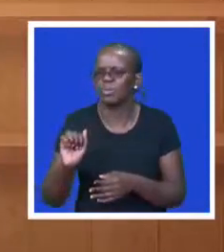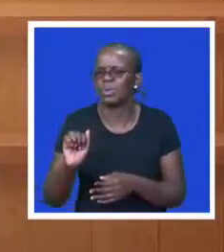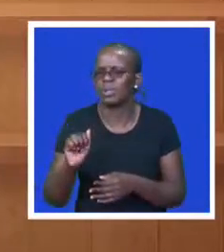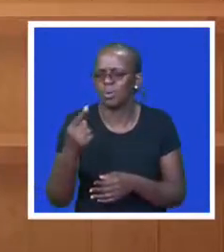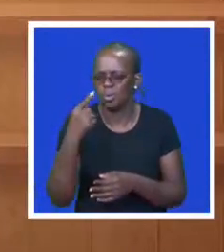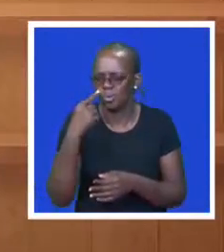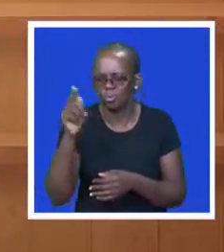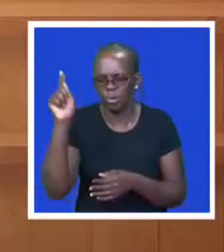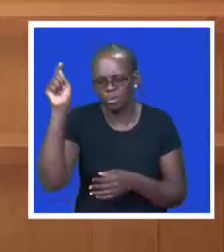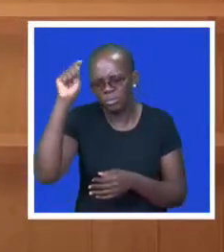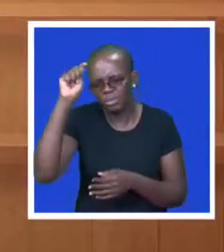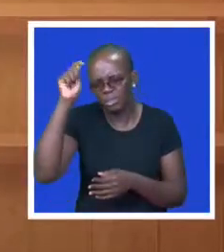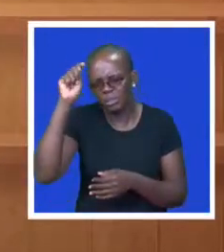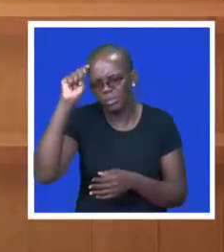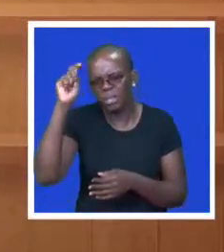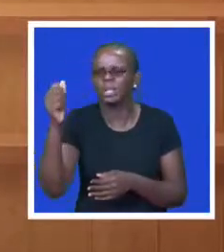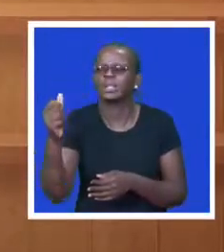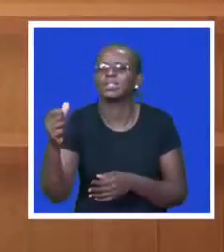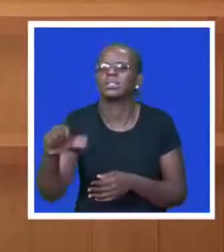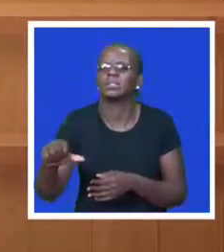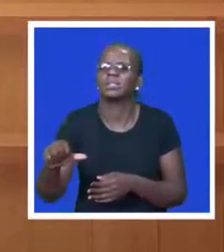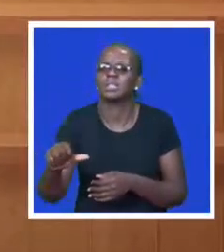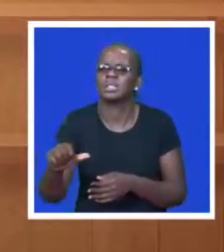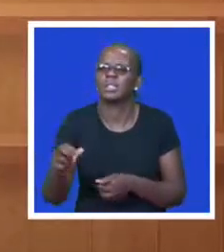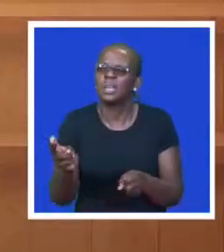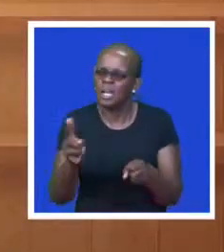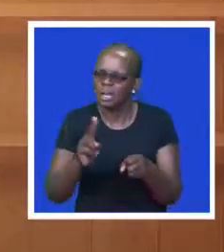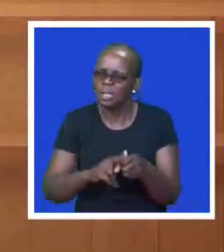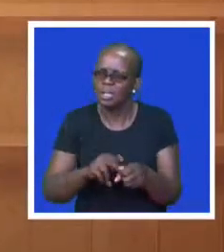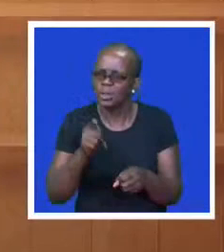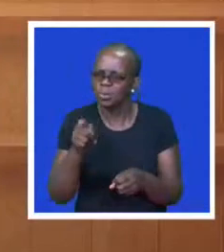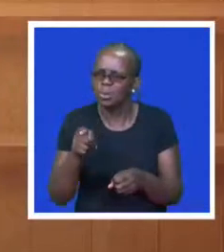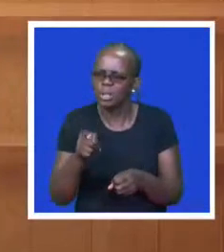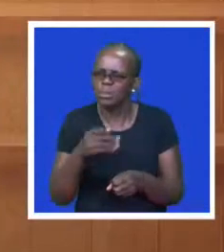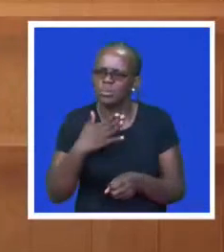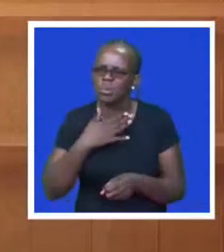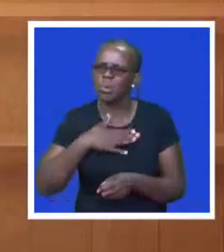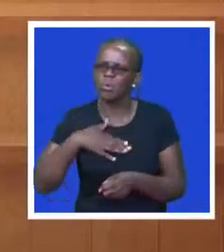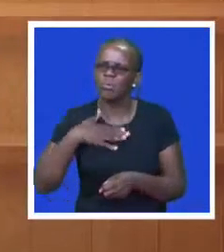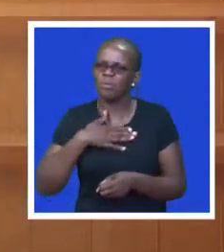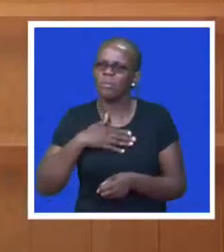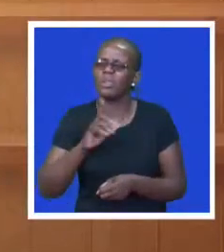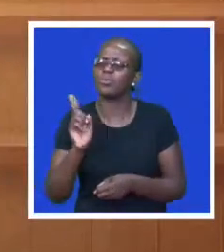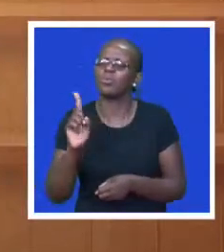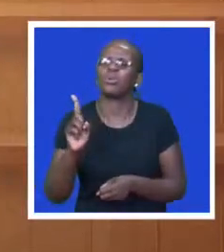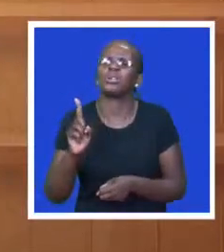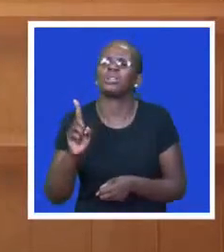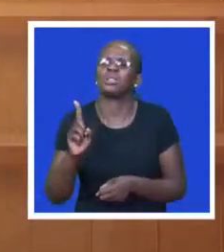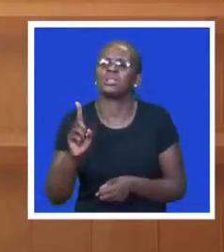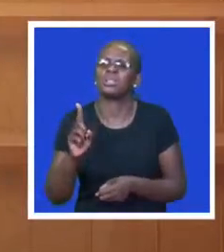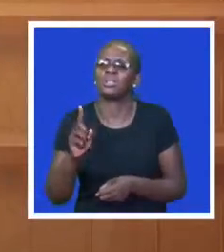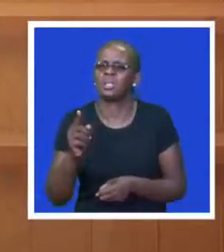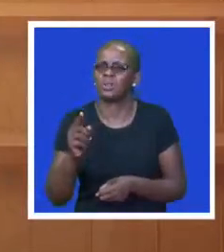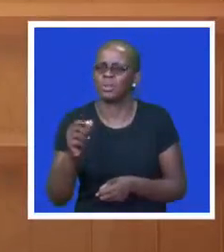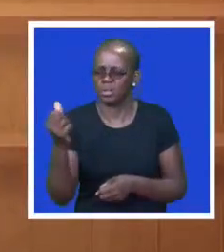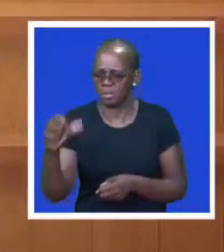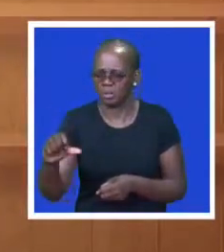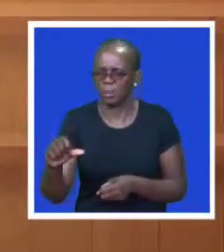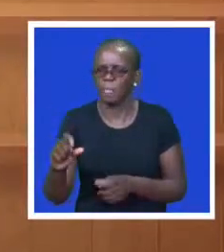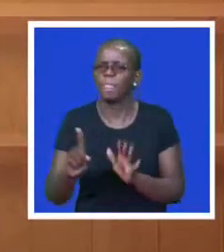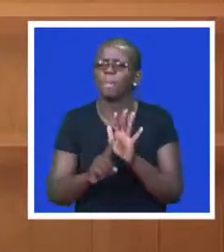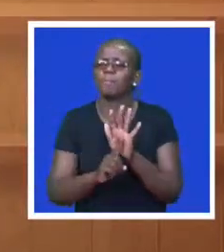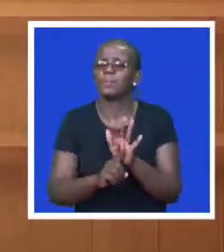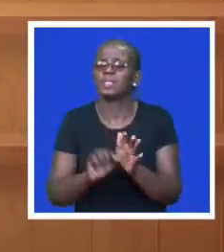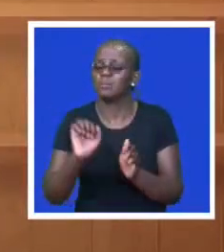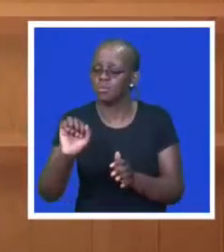dear Lena, and how you felt after committing that particular sin. Let me give you a scenario, my dear Lena. You have stolen